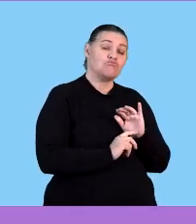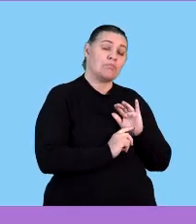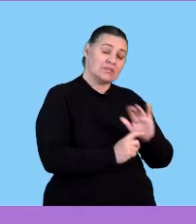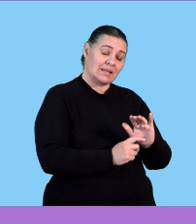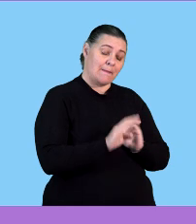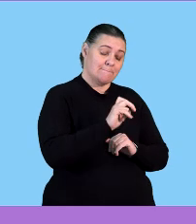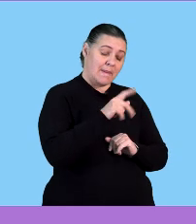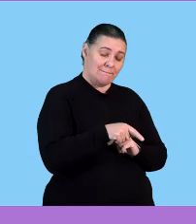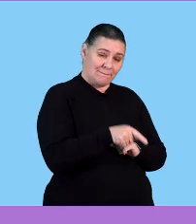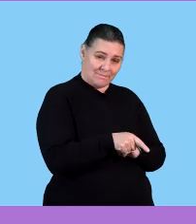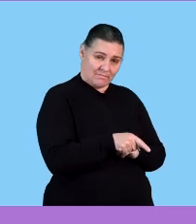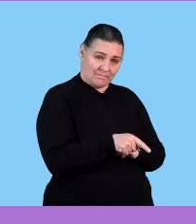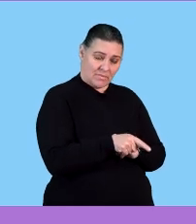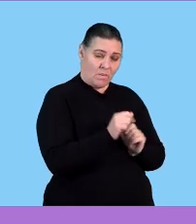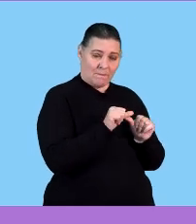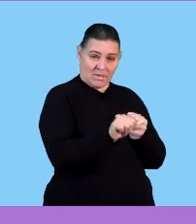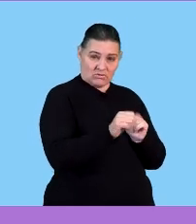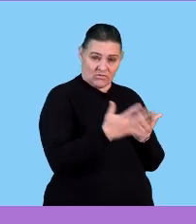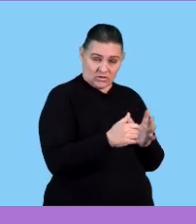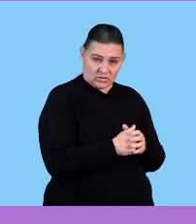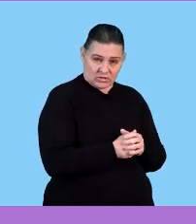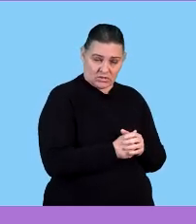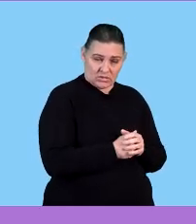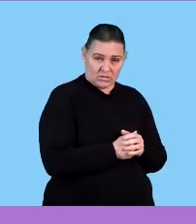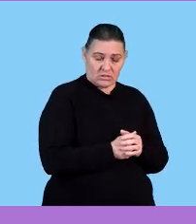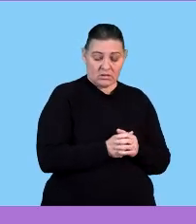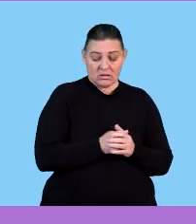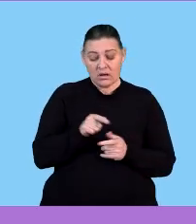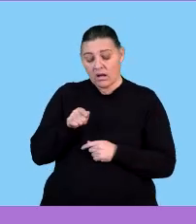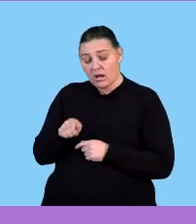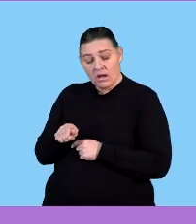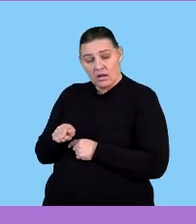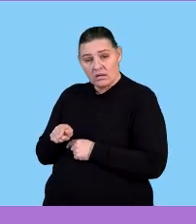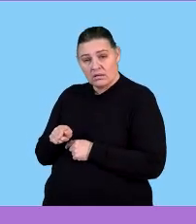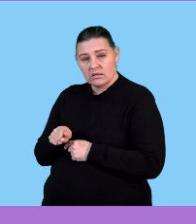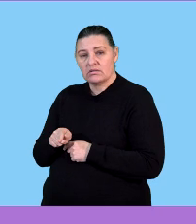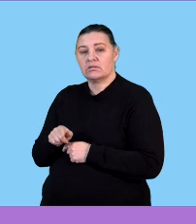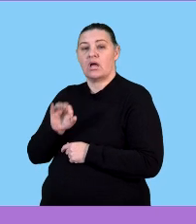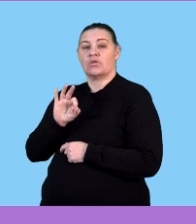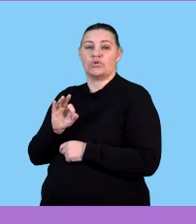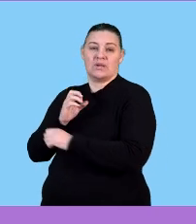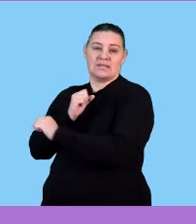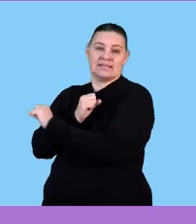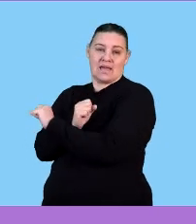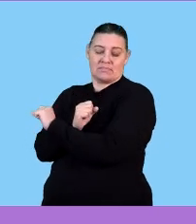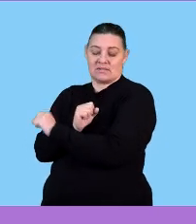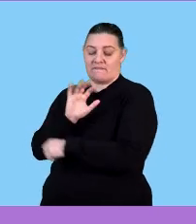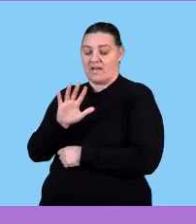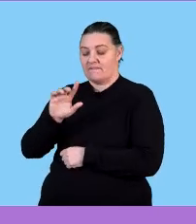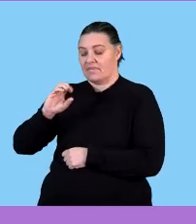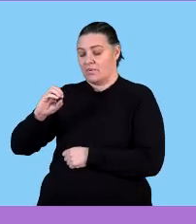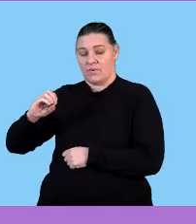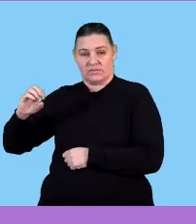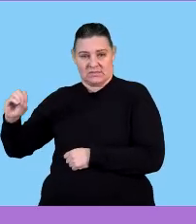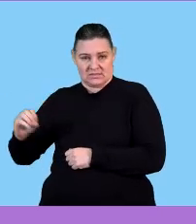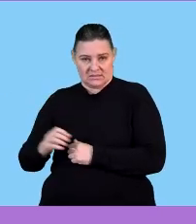represents the distance on the map that we measured. How much is that really in reality? Here's how we do that calculation. We